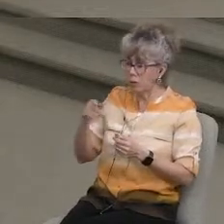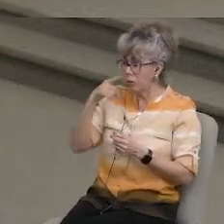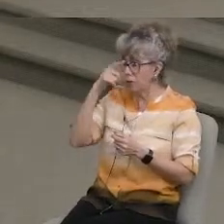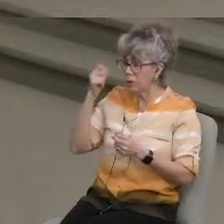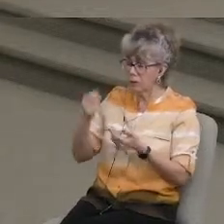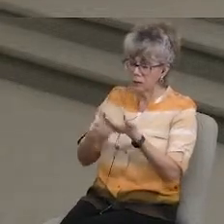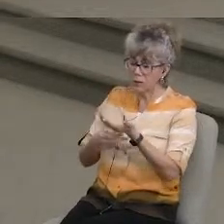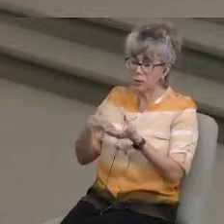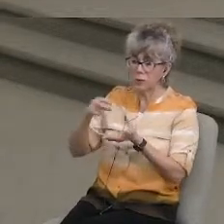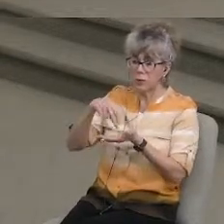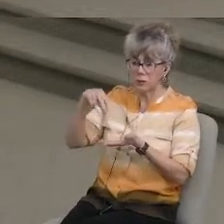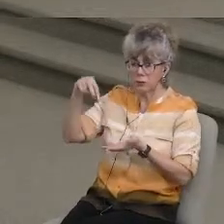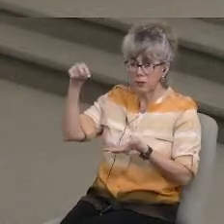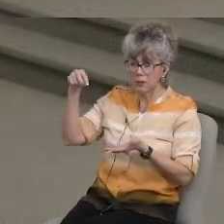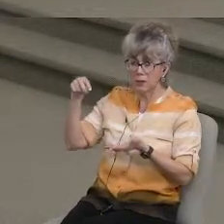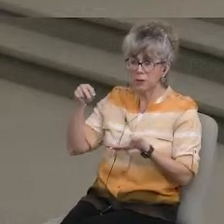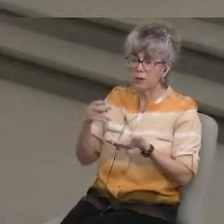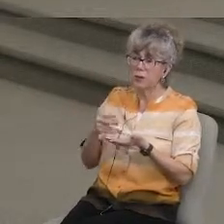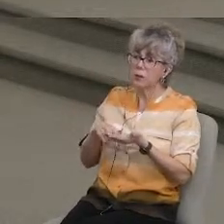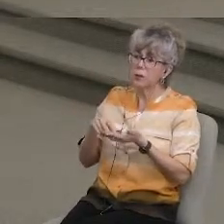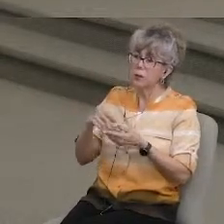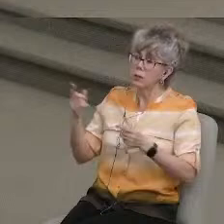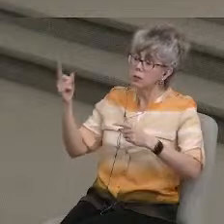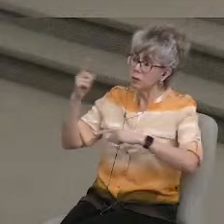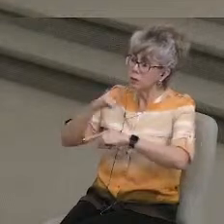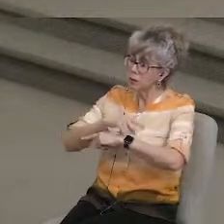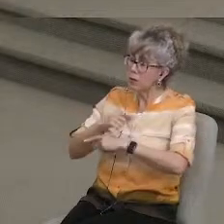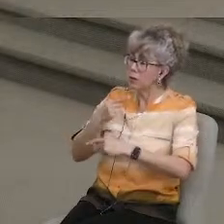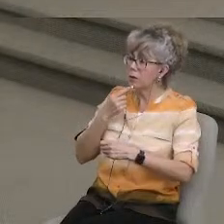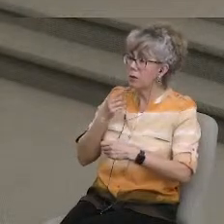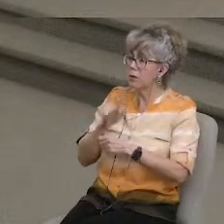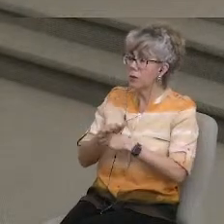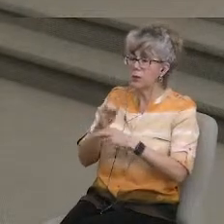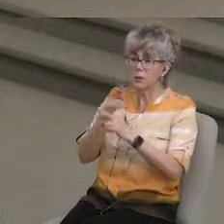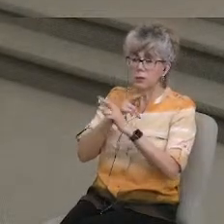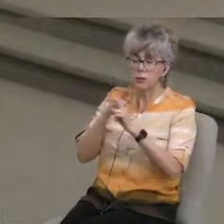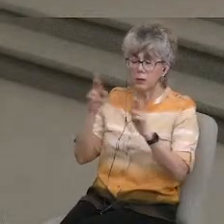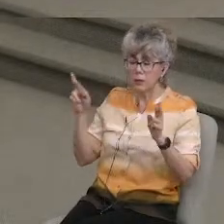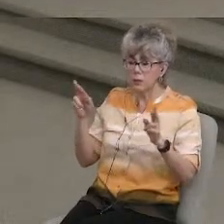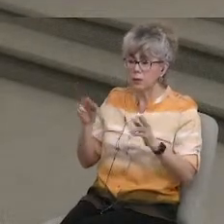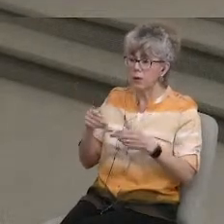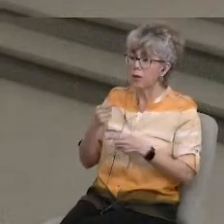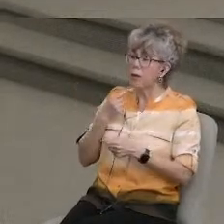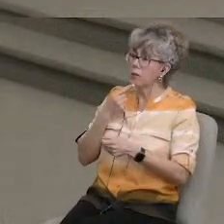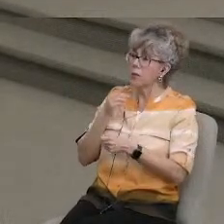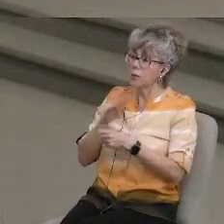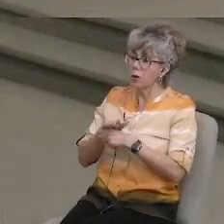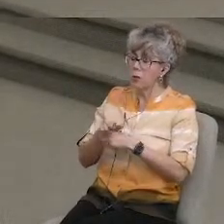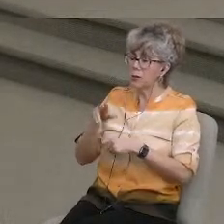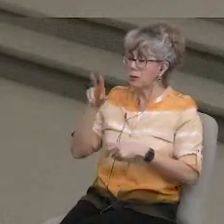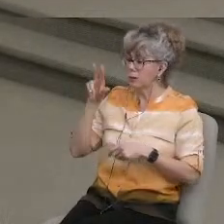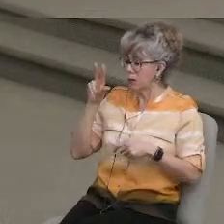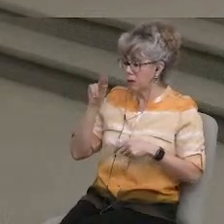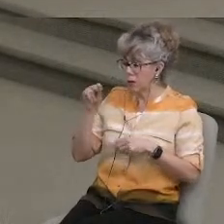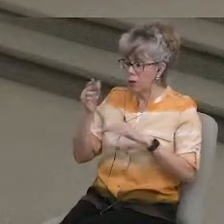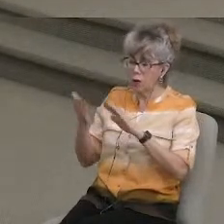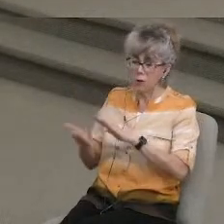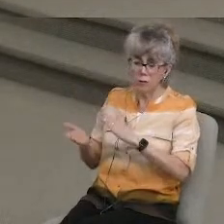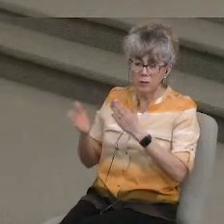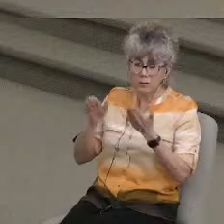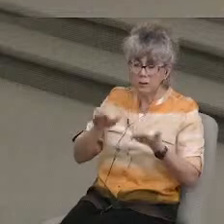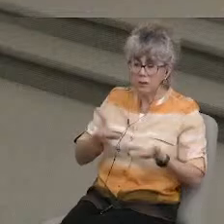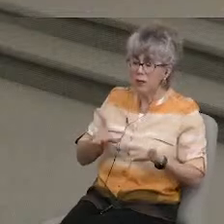of the resurrection. And so on Resurrection Day, the promise of redemption, the promise of immortality one day